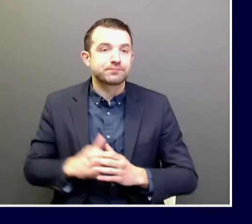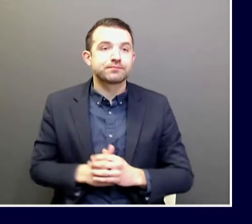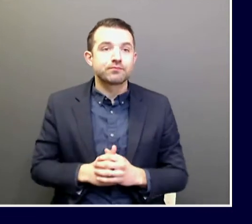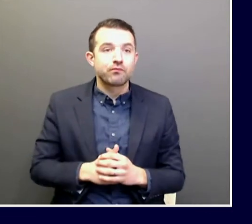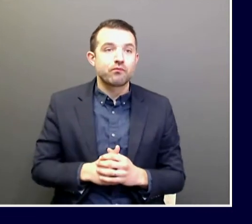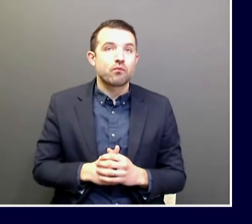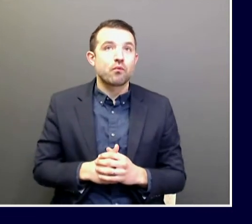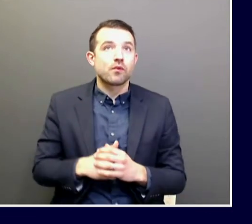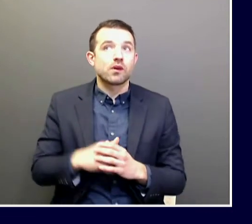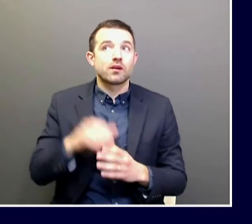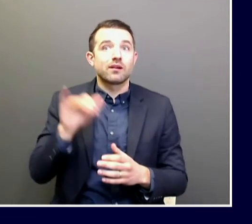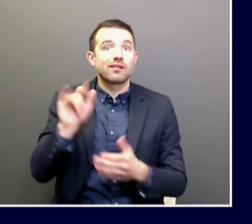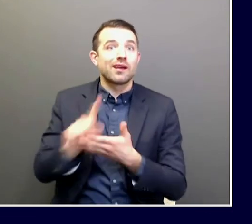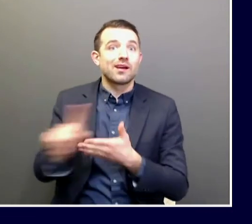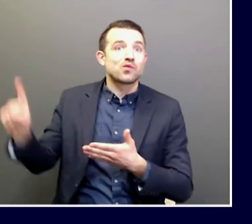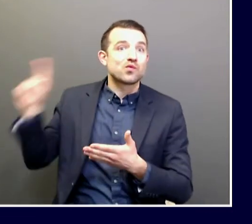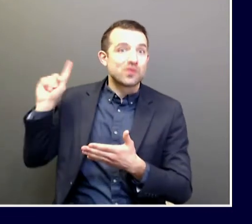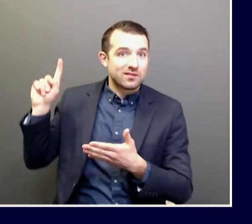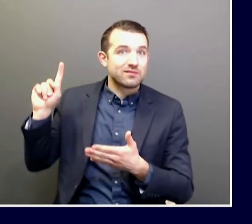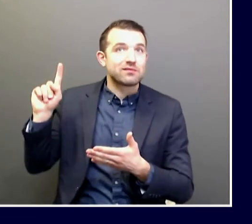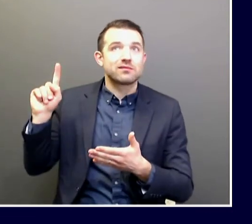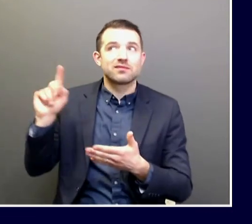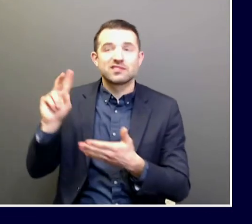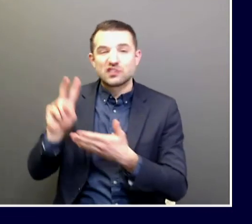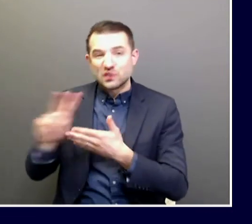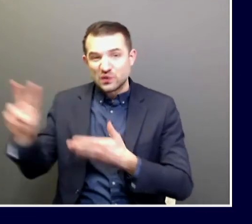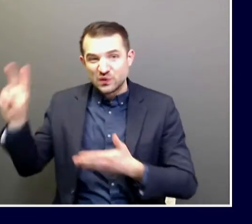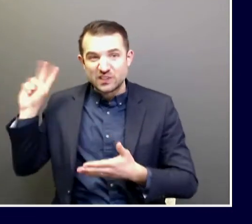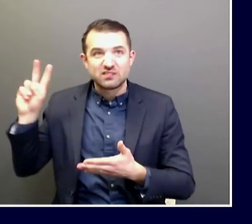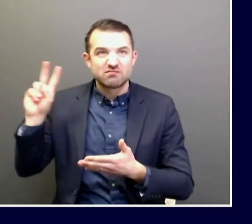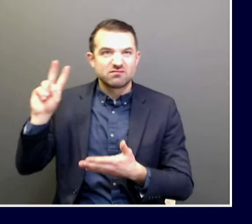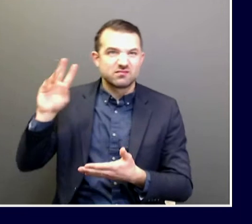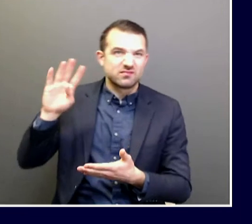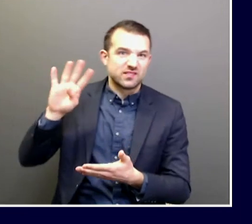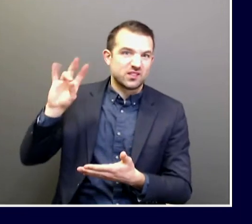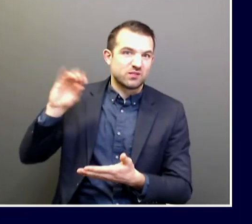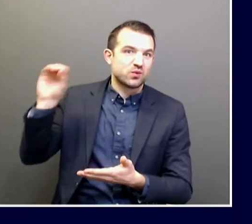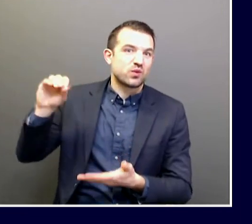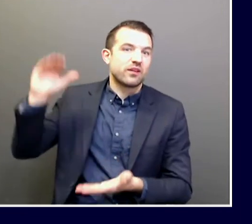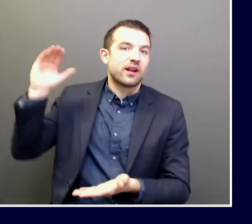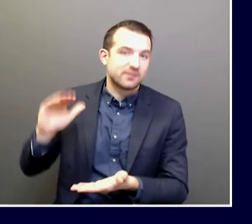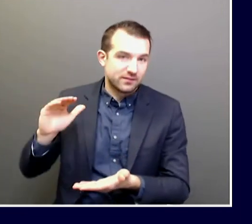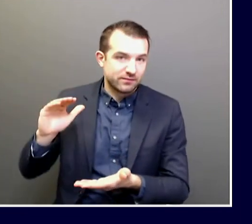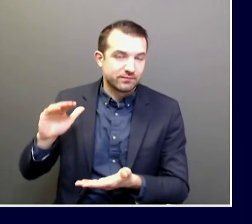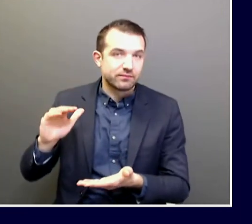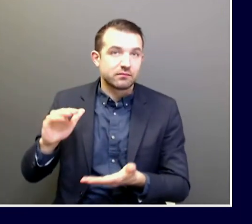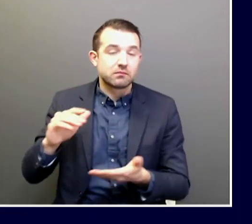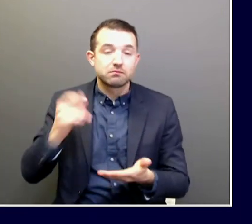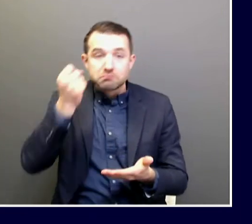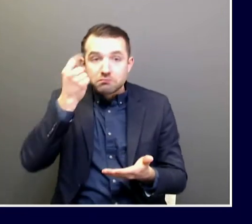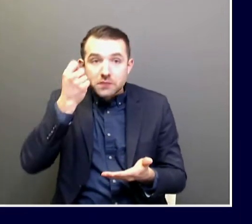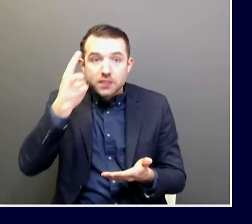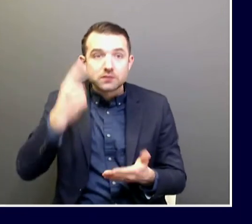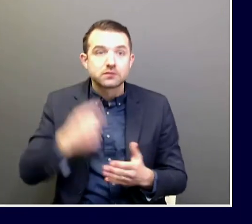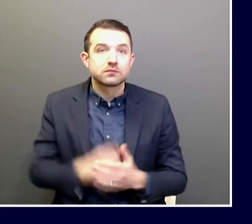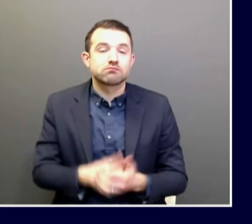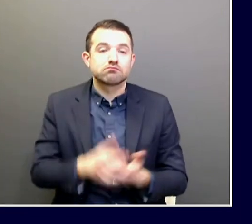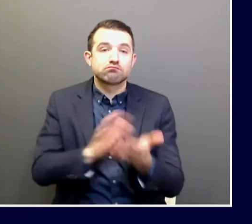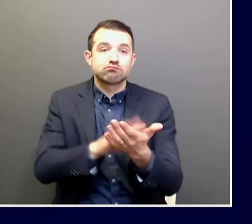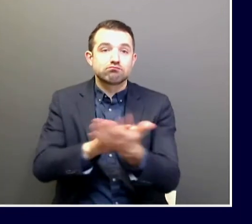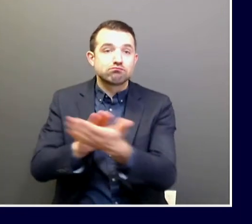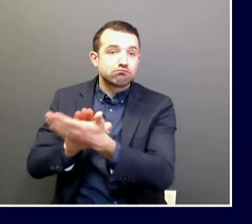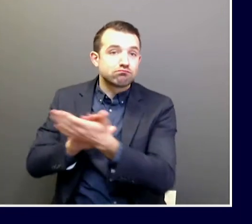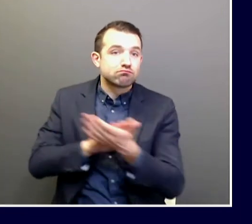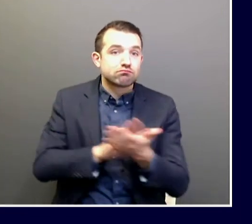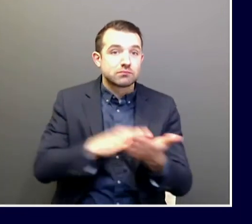2 weeks. But make no mistake, Maine has accomplished great things with respect to our vaccination efforts. As of